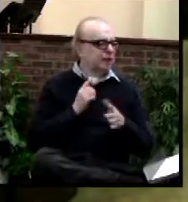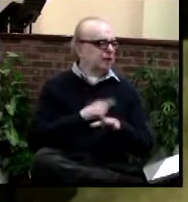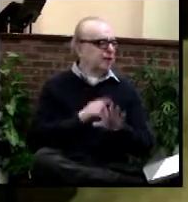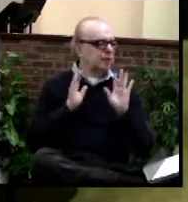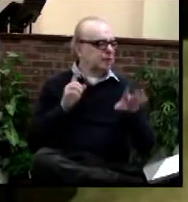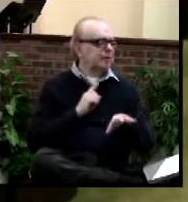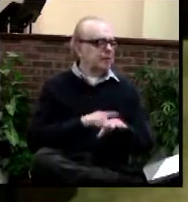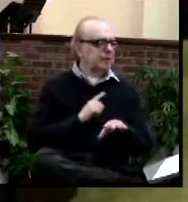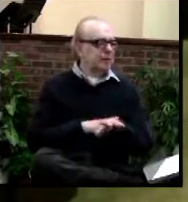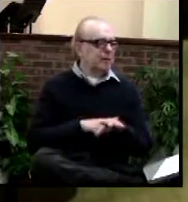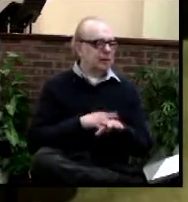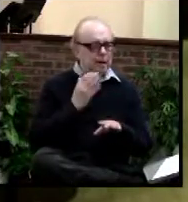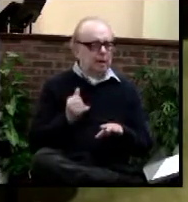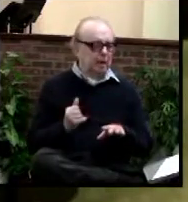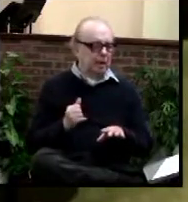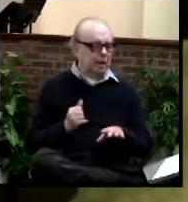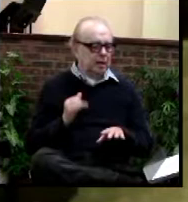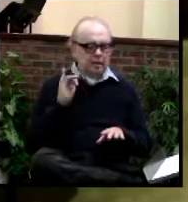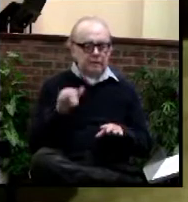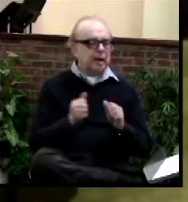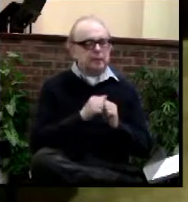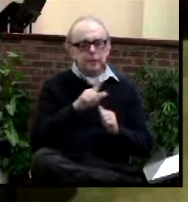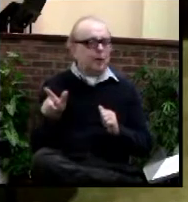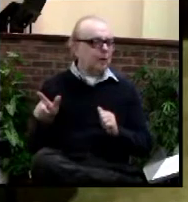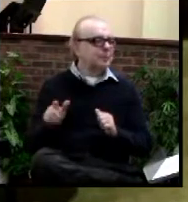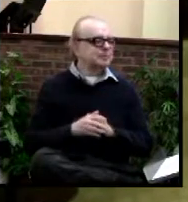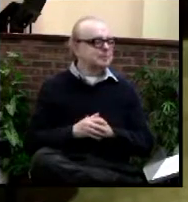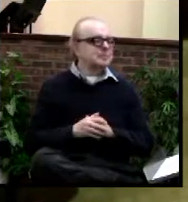With why? With hanging out with y'all. Okay?